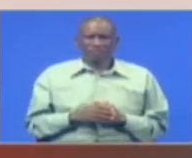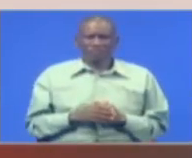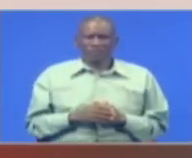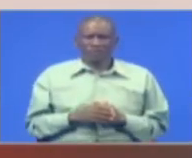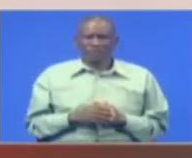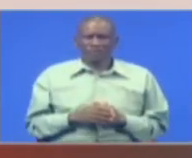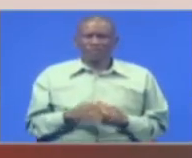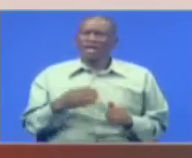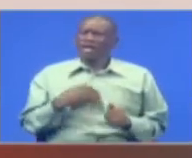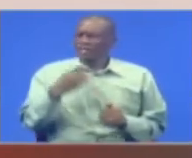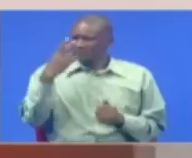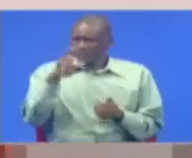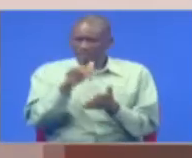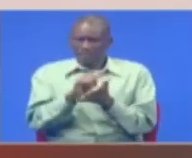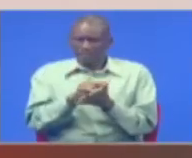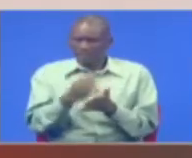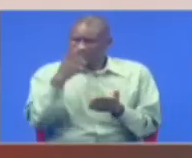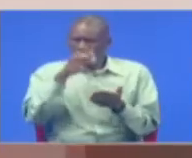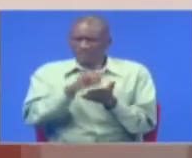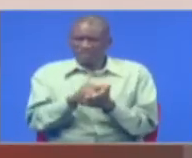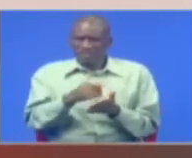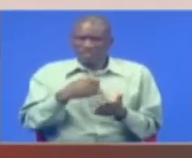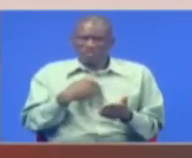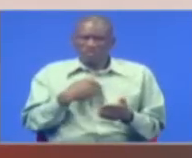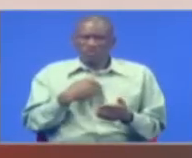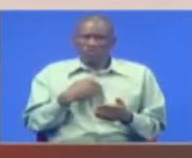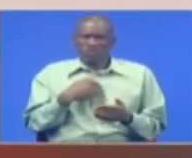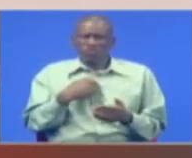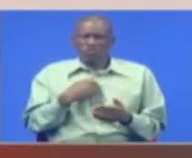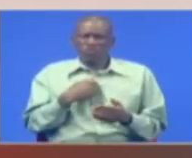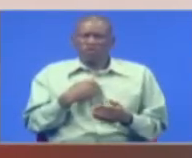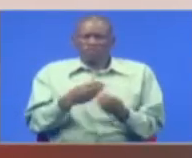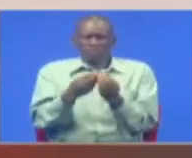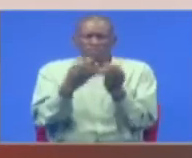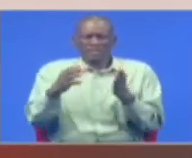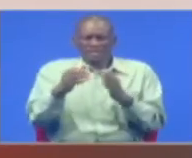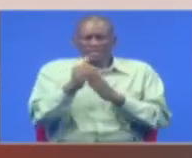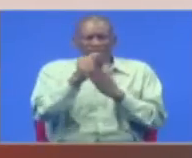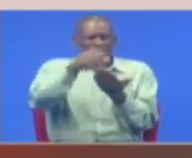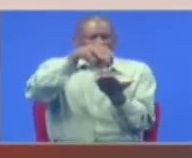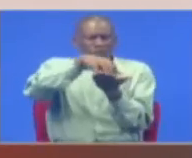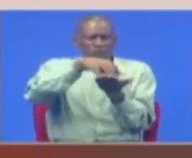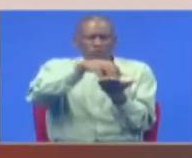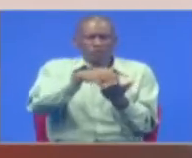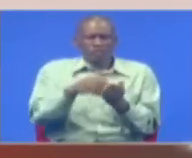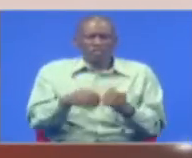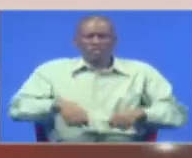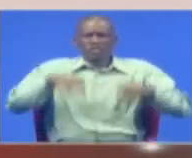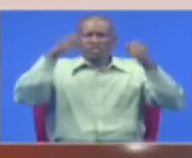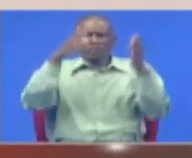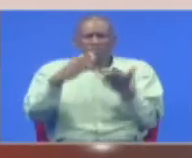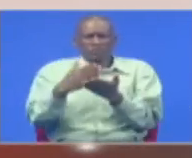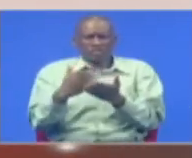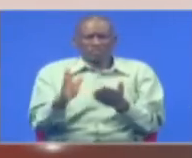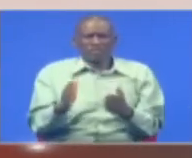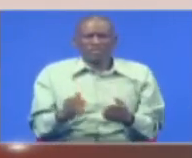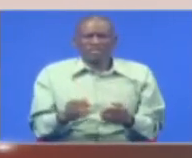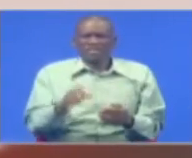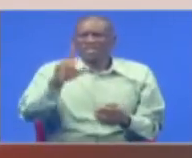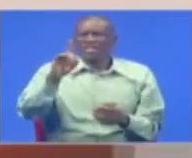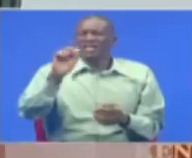I noted that you have held many, many leadership positions, chairman of department, dean,